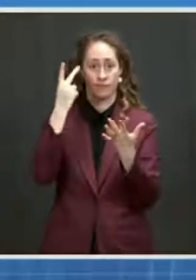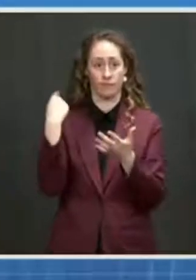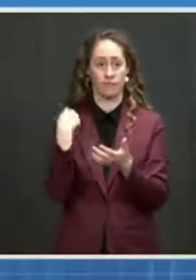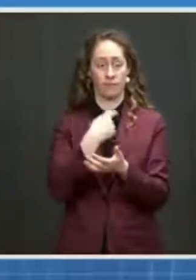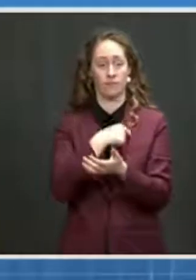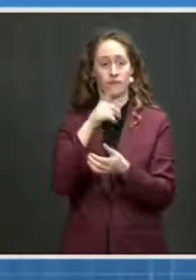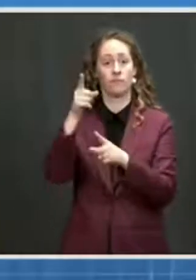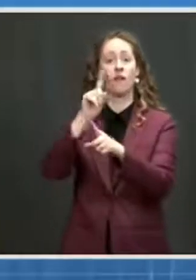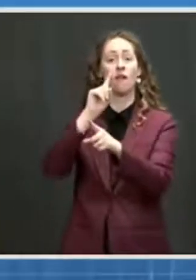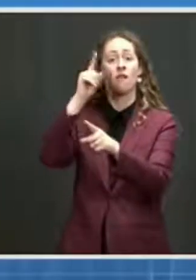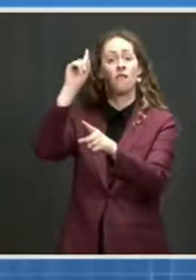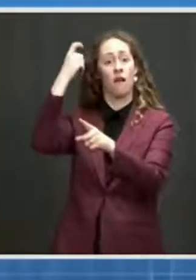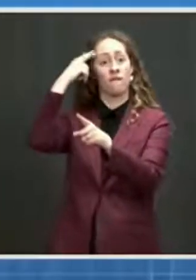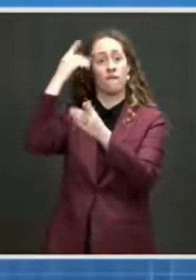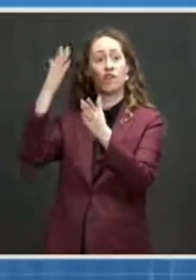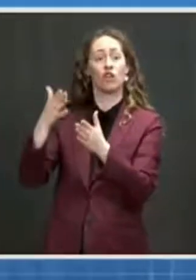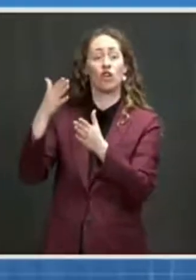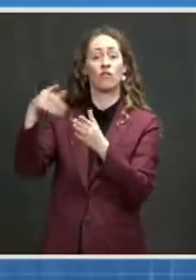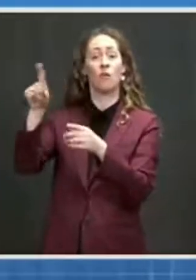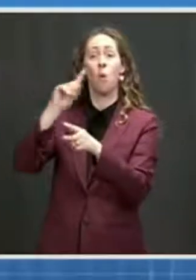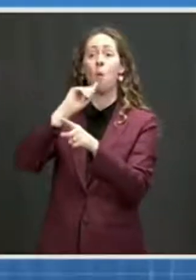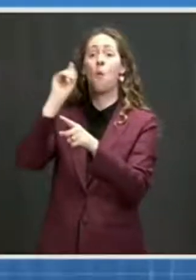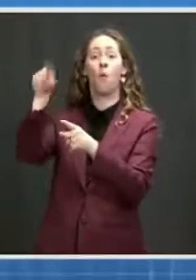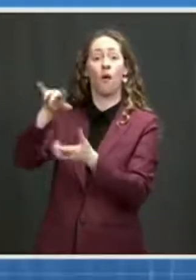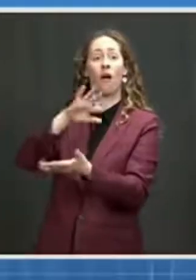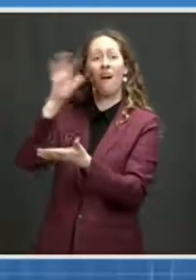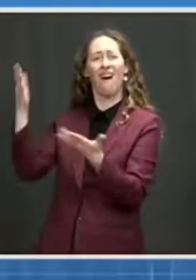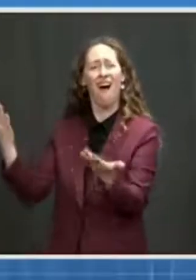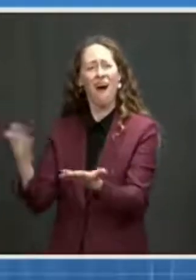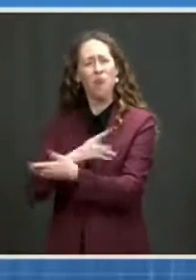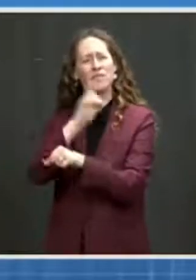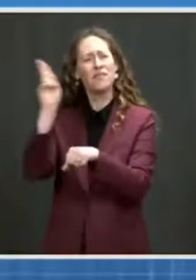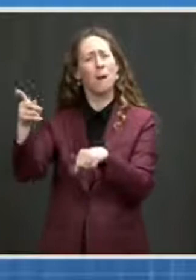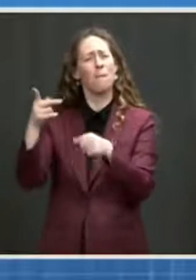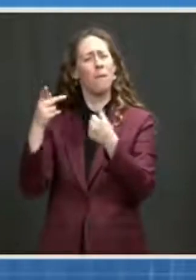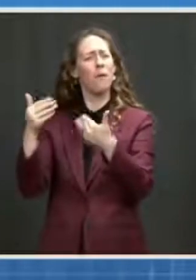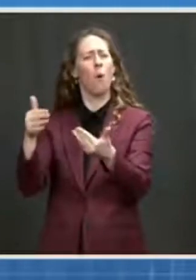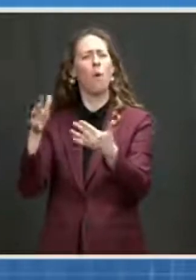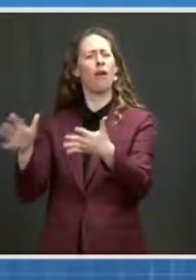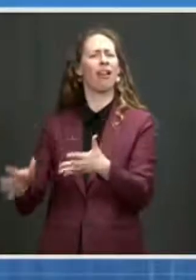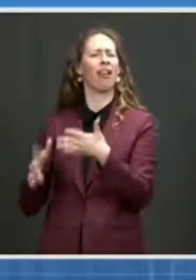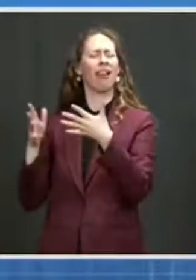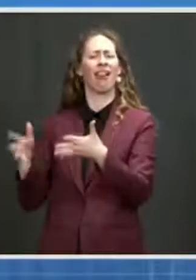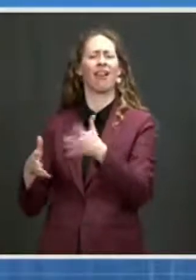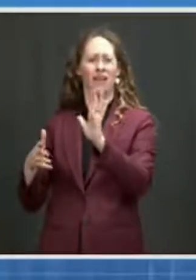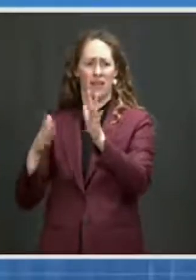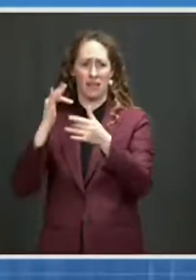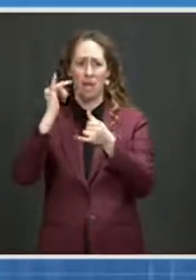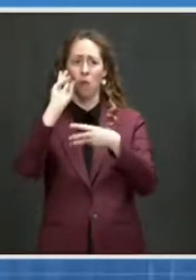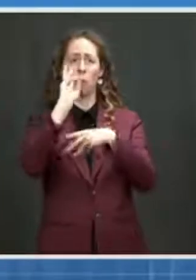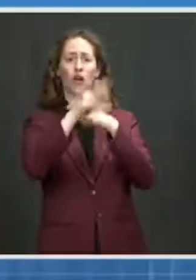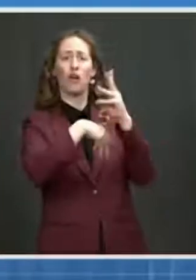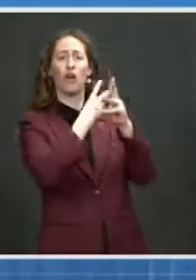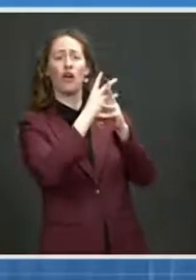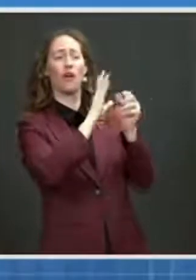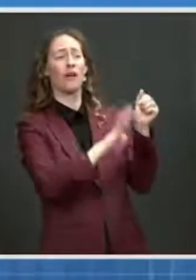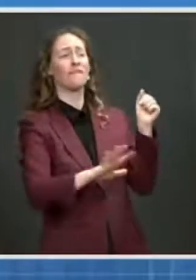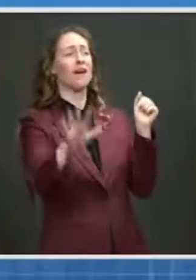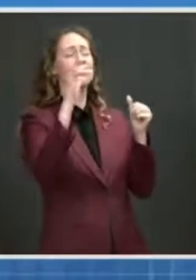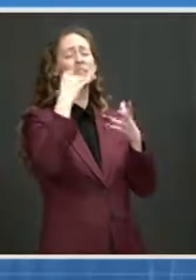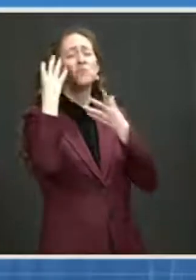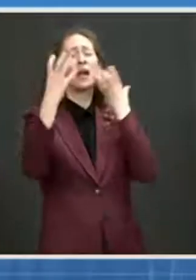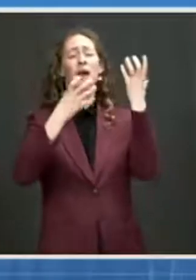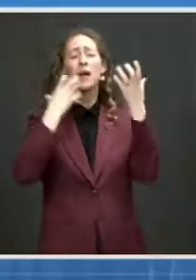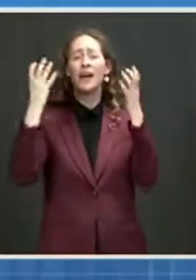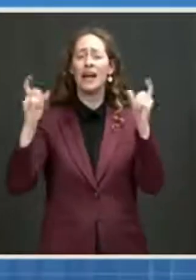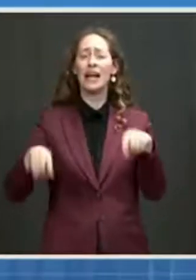a state gets used. There are plenty of people across the country in every state that still haven't been vaccinated, that are